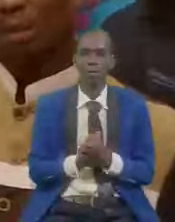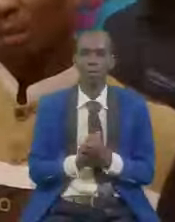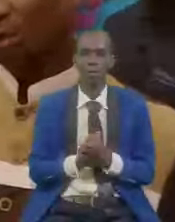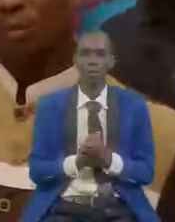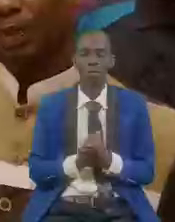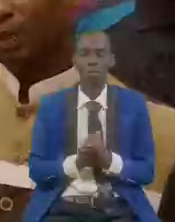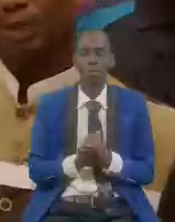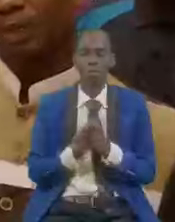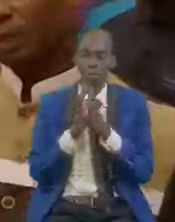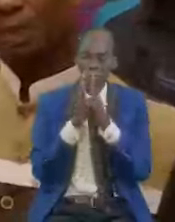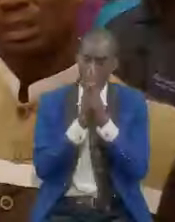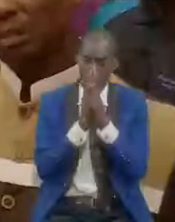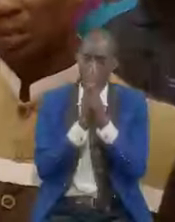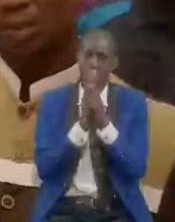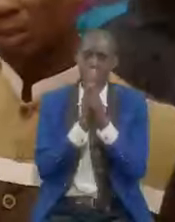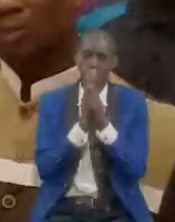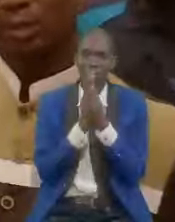Seek the Lord.